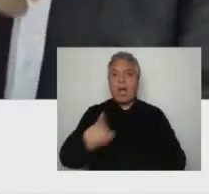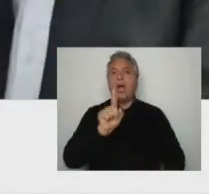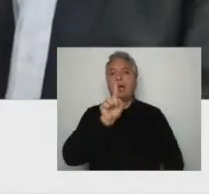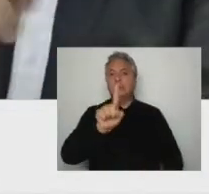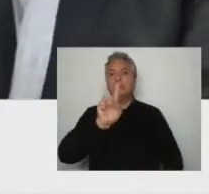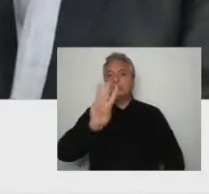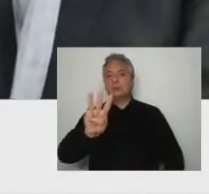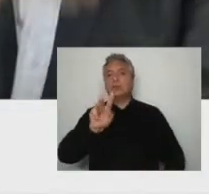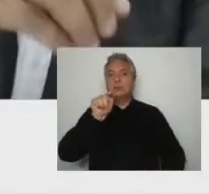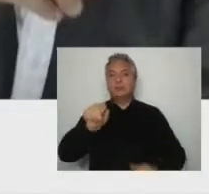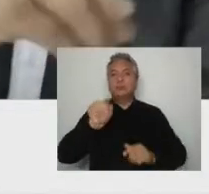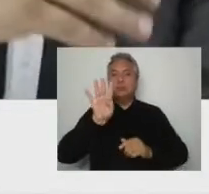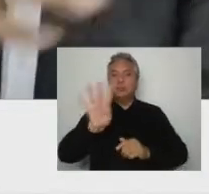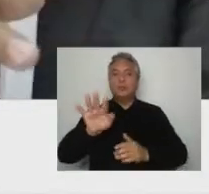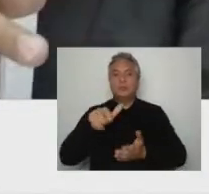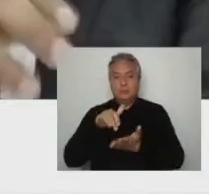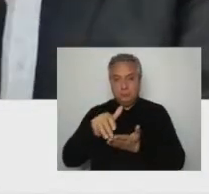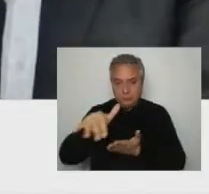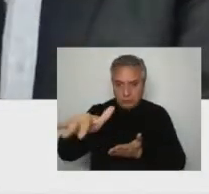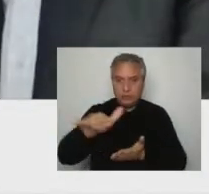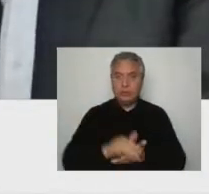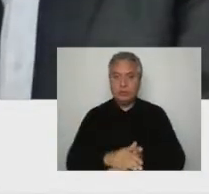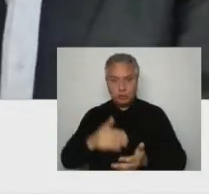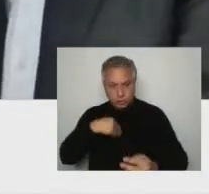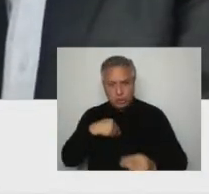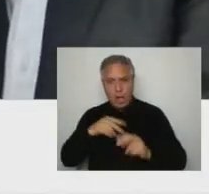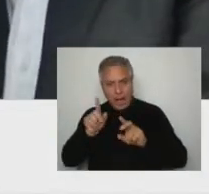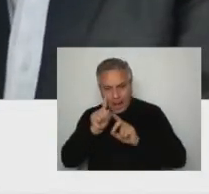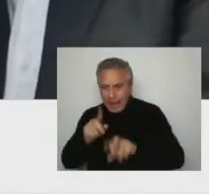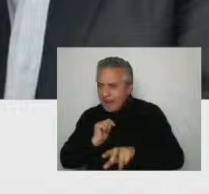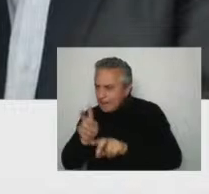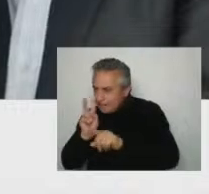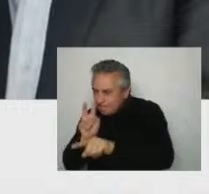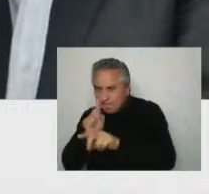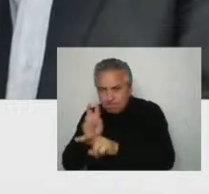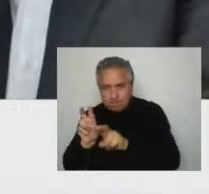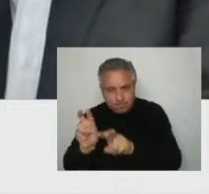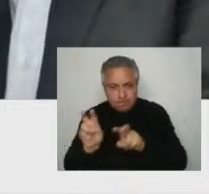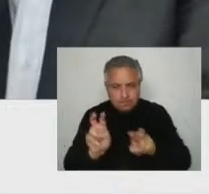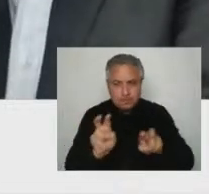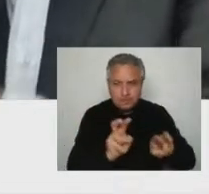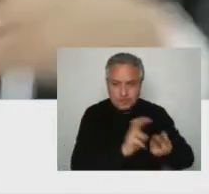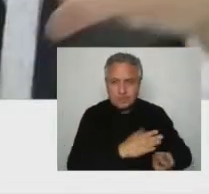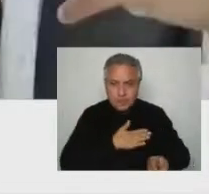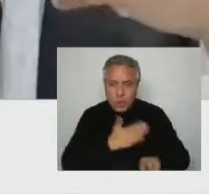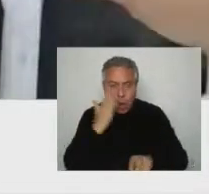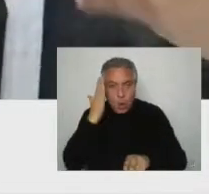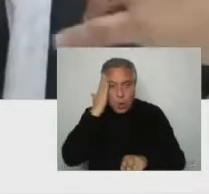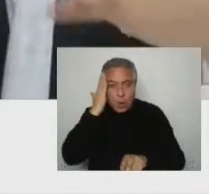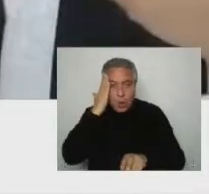target audiences and 24 target audiences.